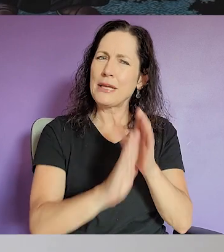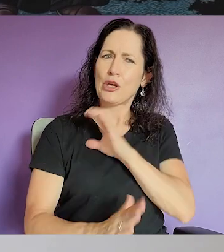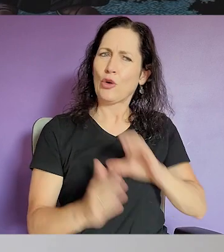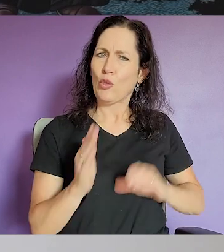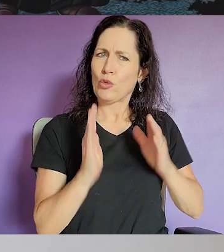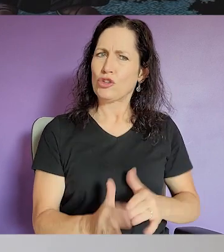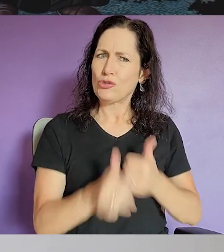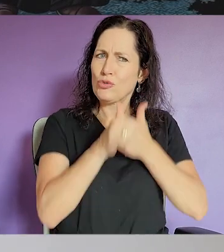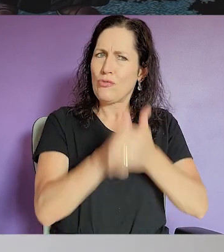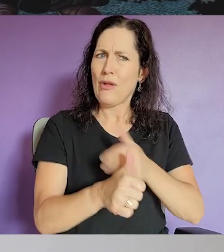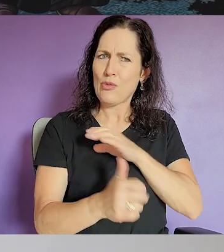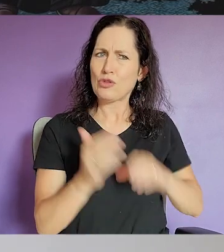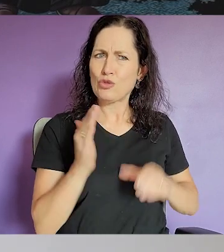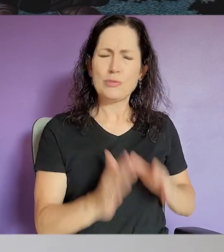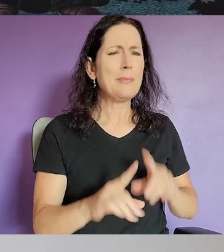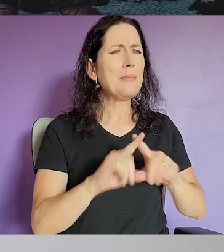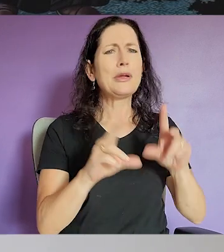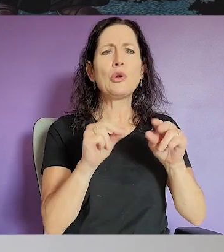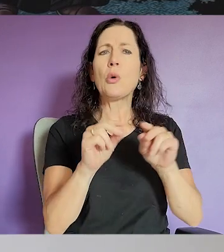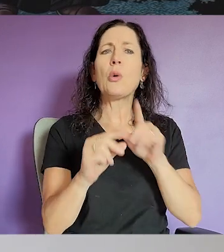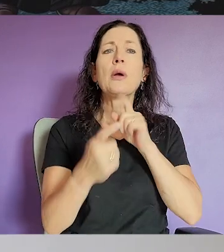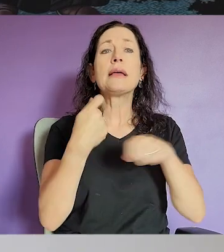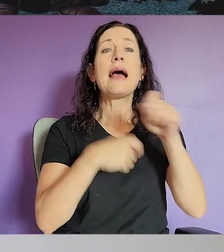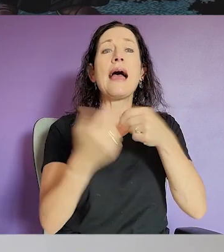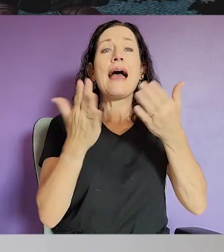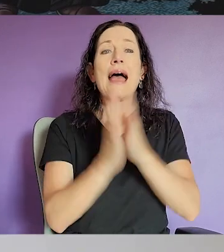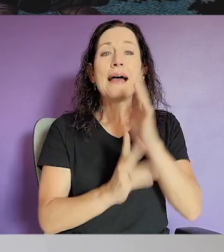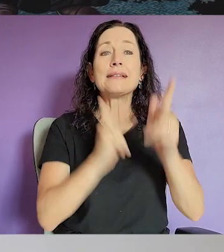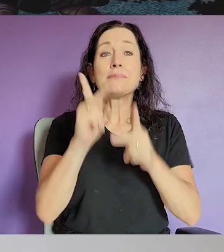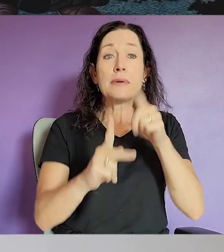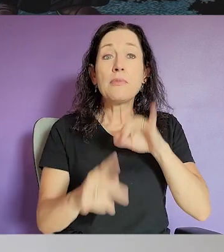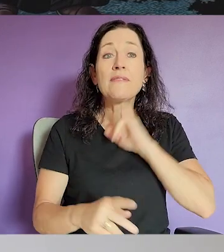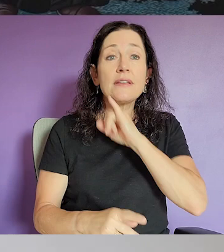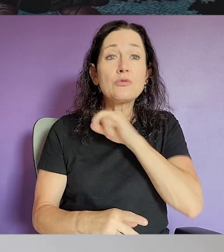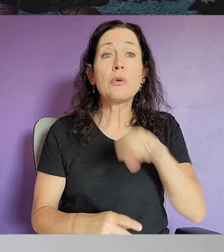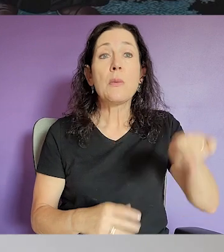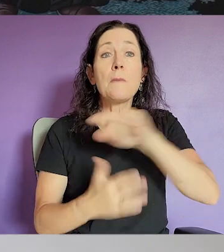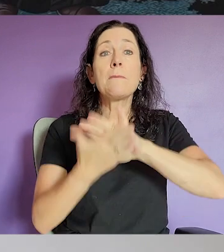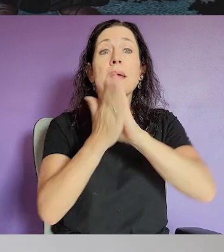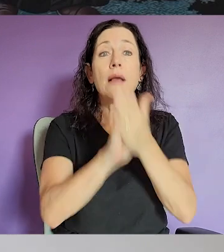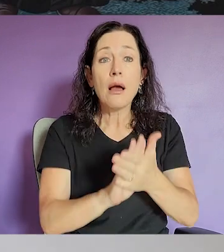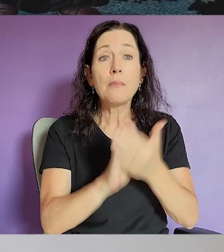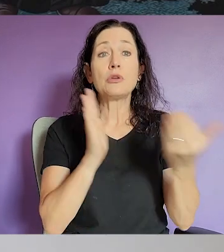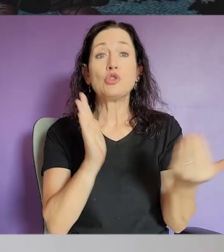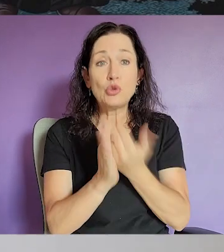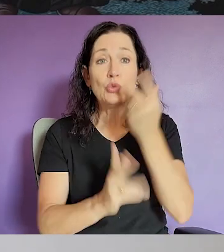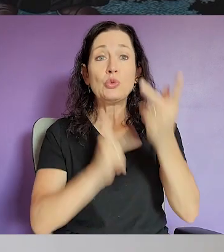not, but asking the people of Israel to be the new people of Israel,